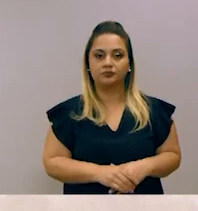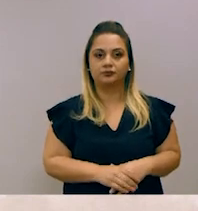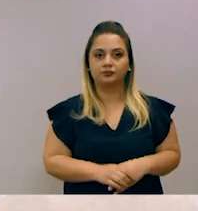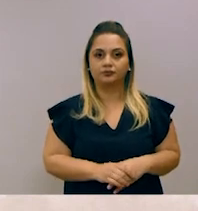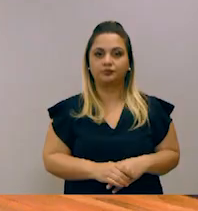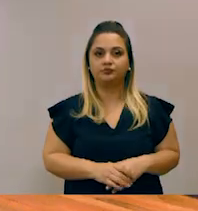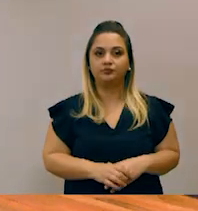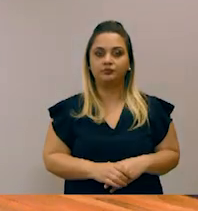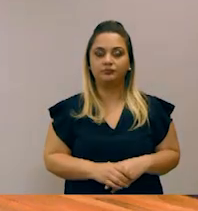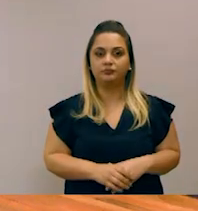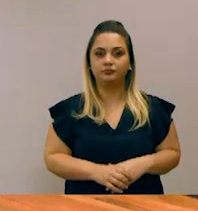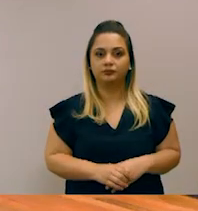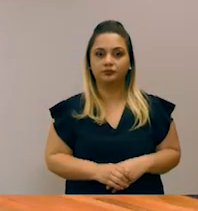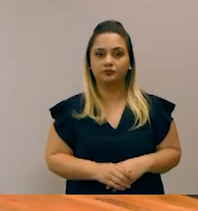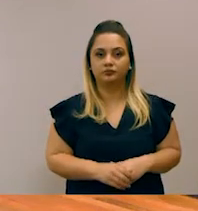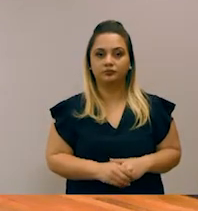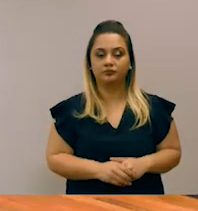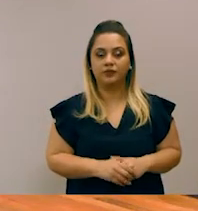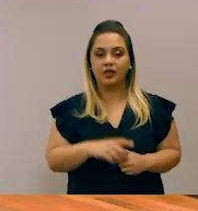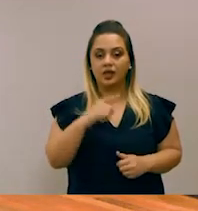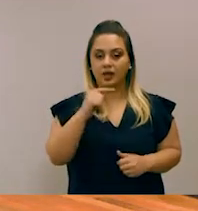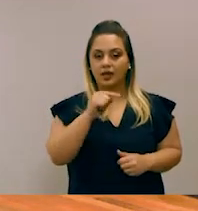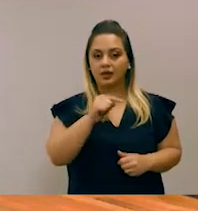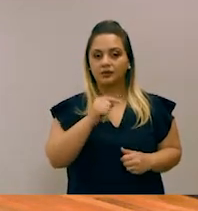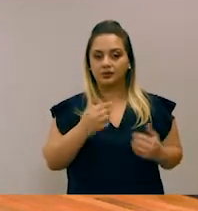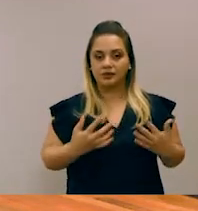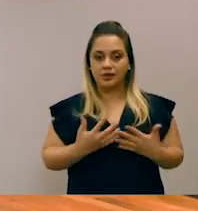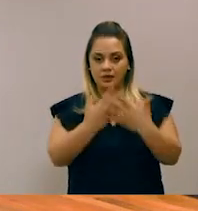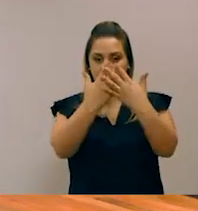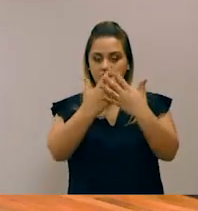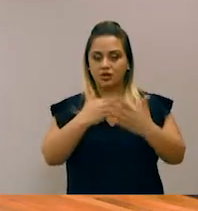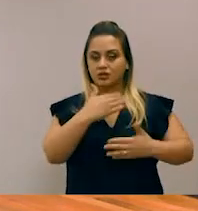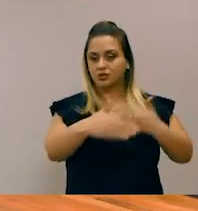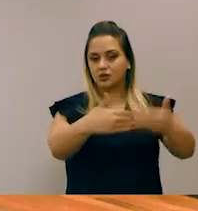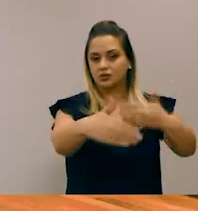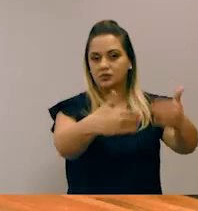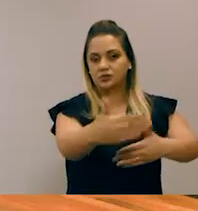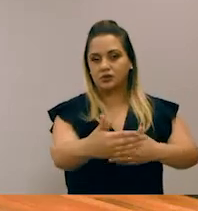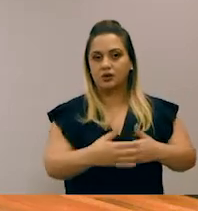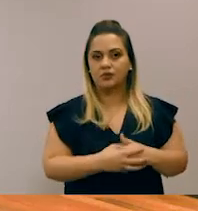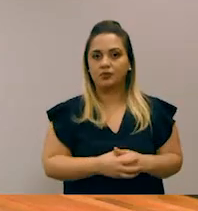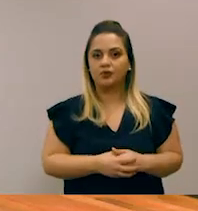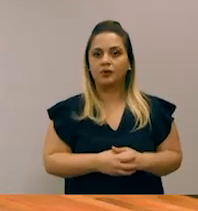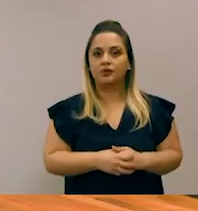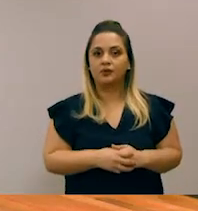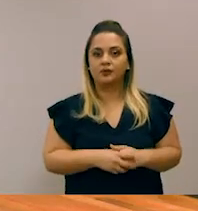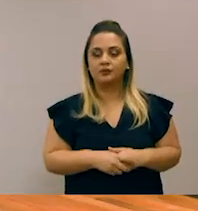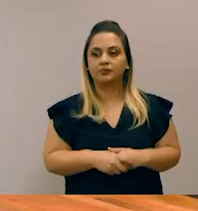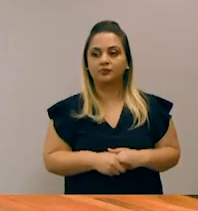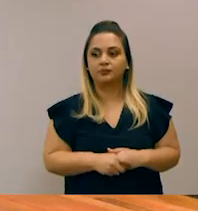It is a deep neural network, which it has more than one